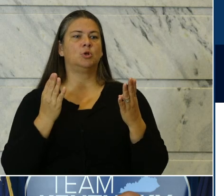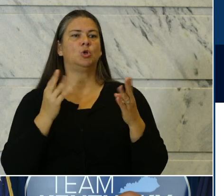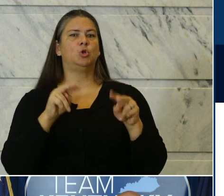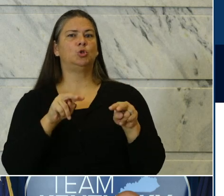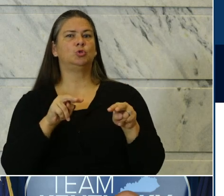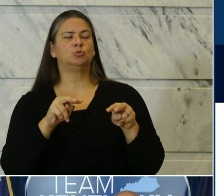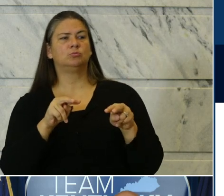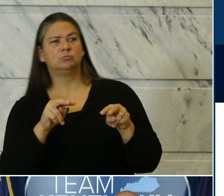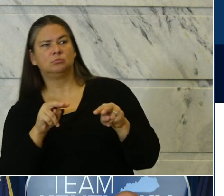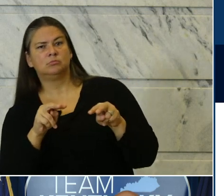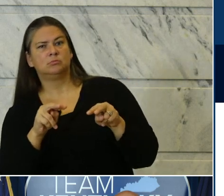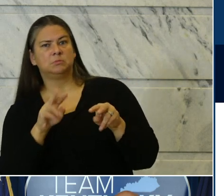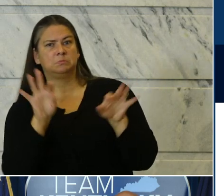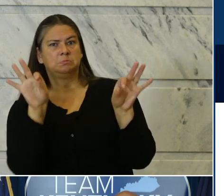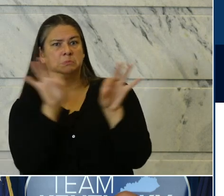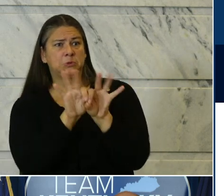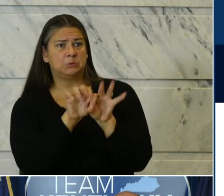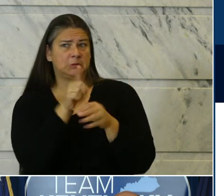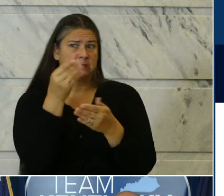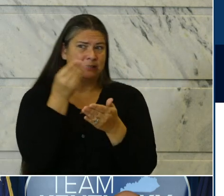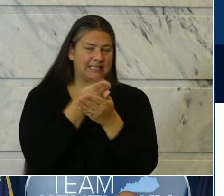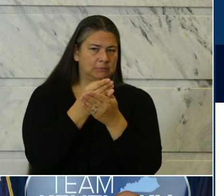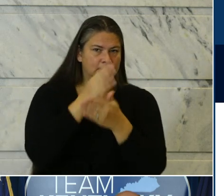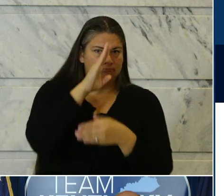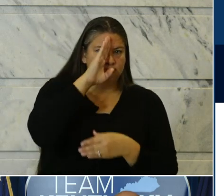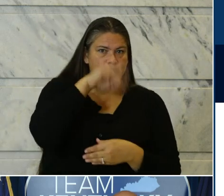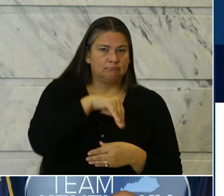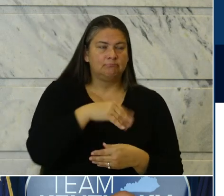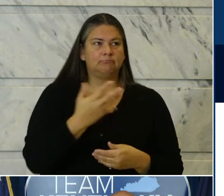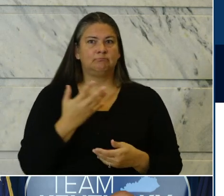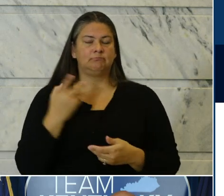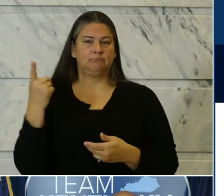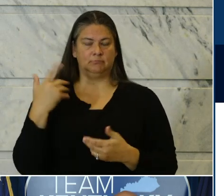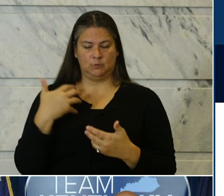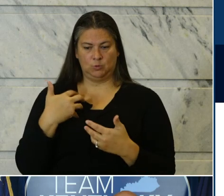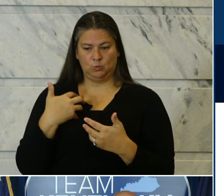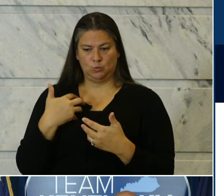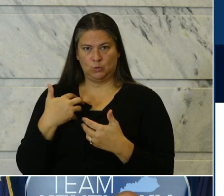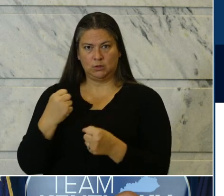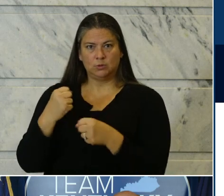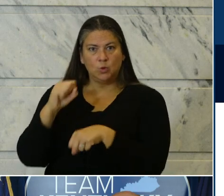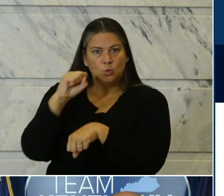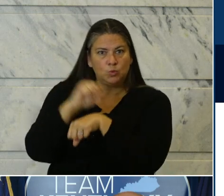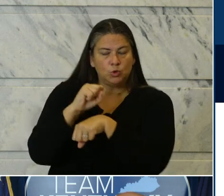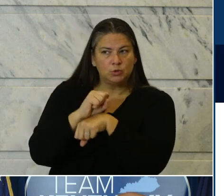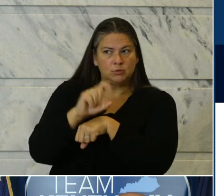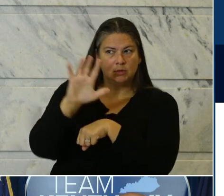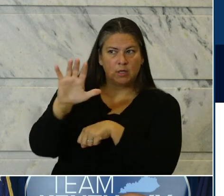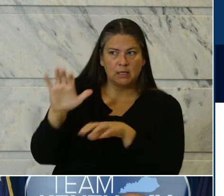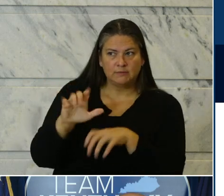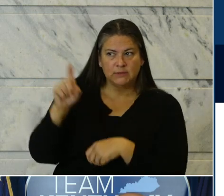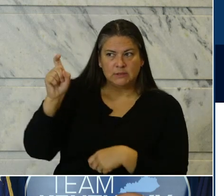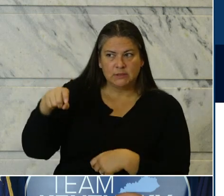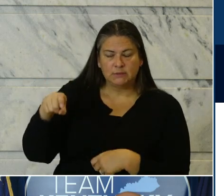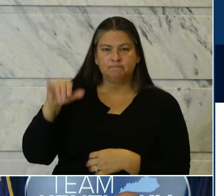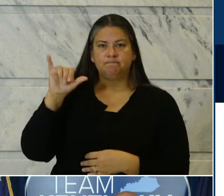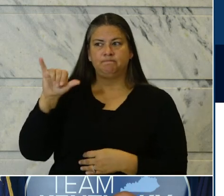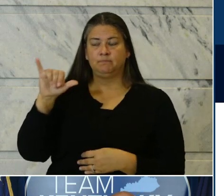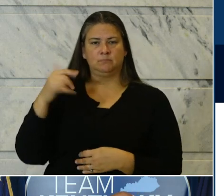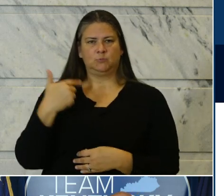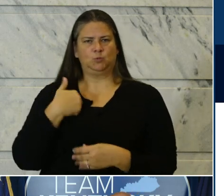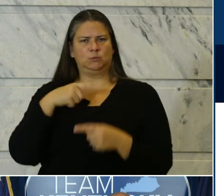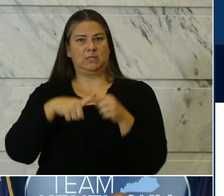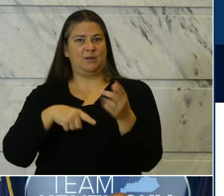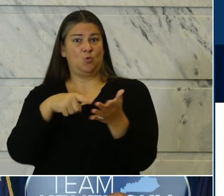We recognize the importance of the economy and people's wellness and being at work and in activities, but we can't afford to let this get